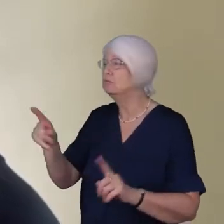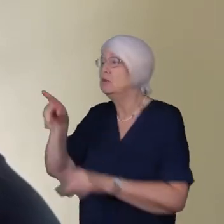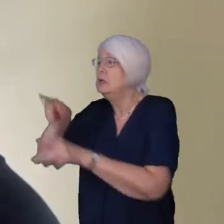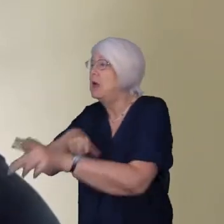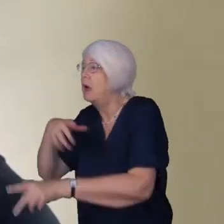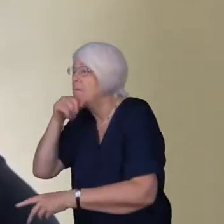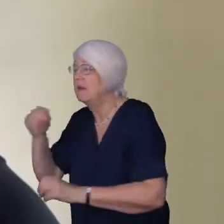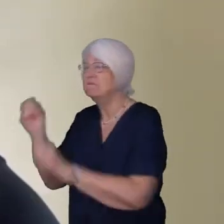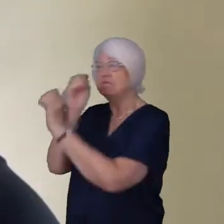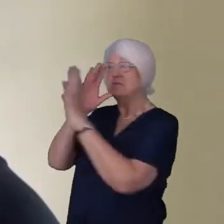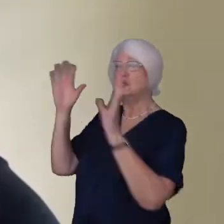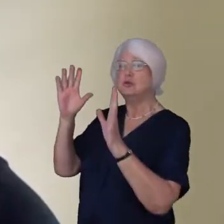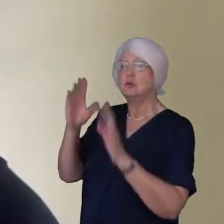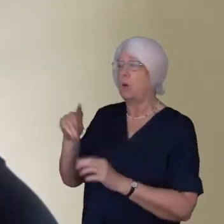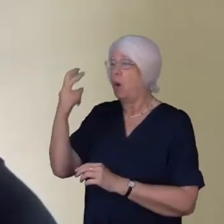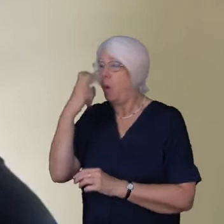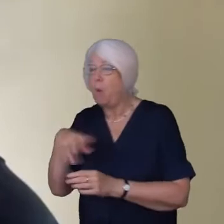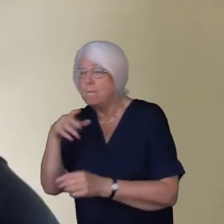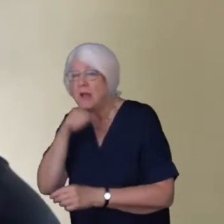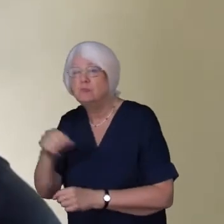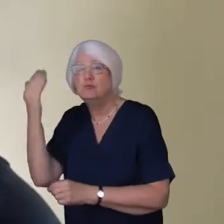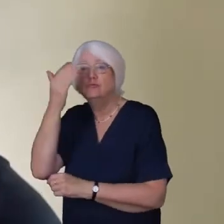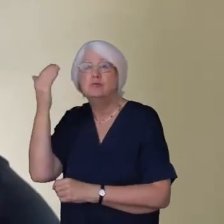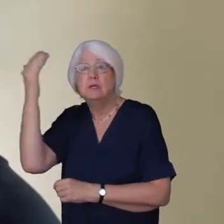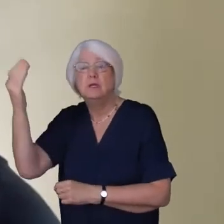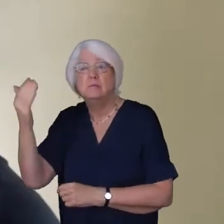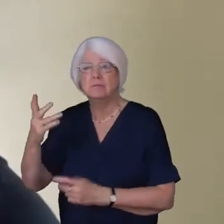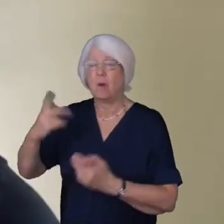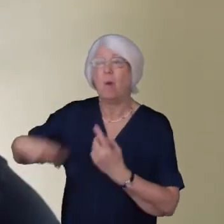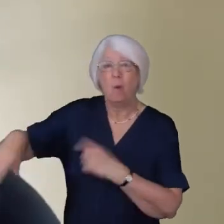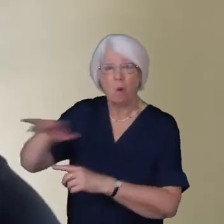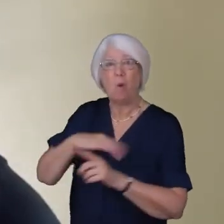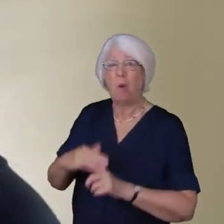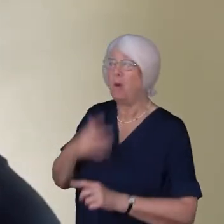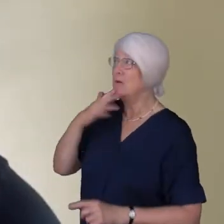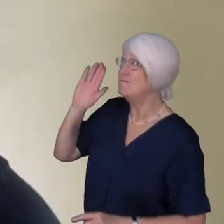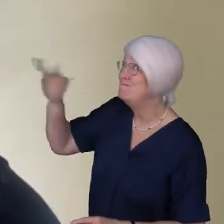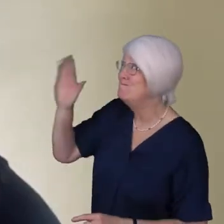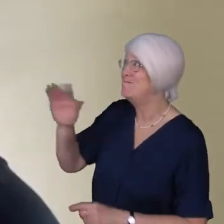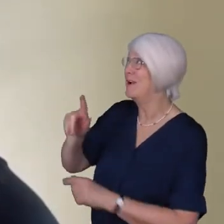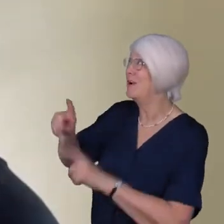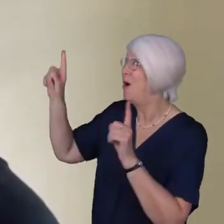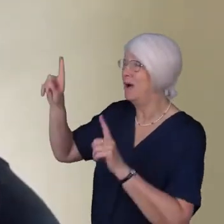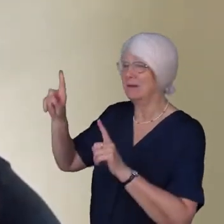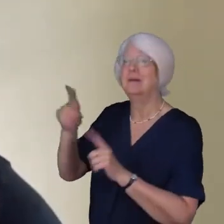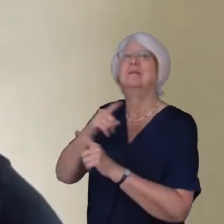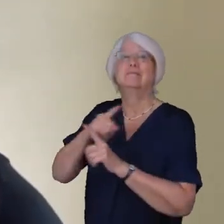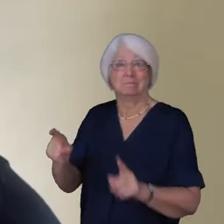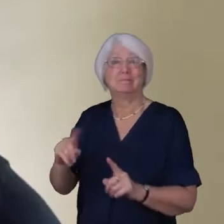visions, and your old men shall dream dreams. Then everyone who calls on the name of the Lord shall be